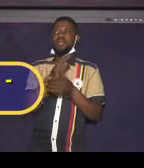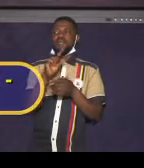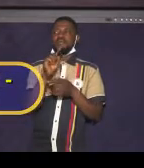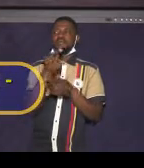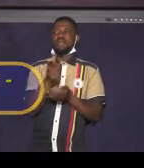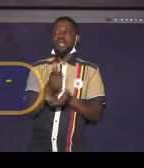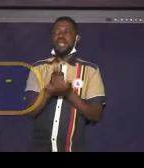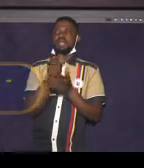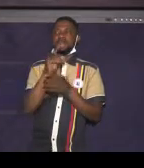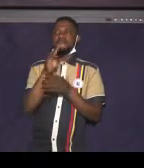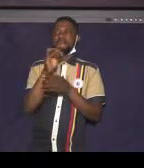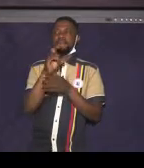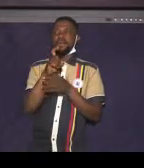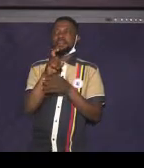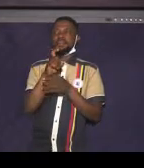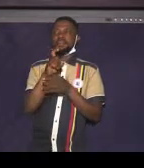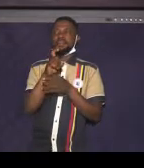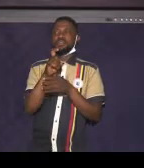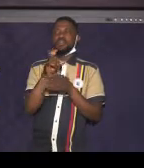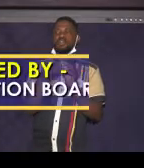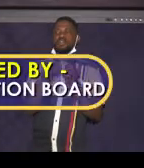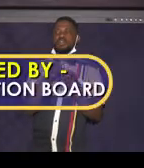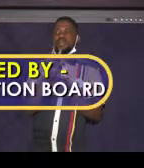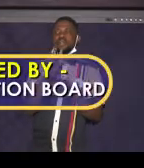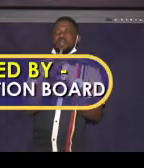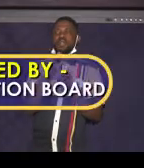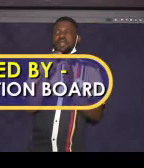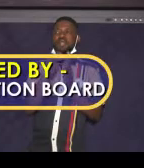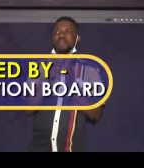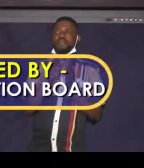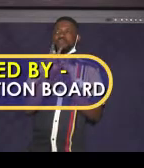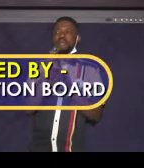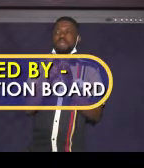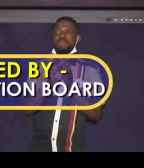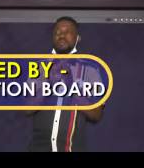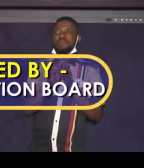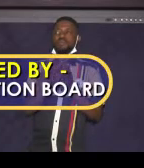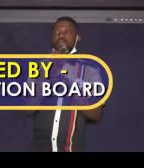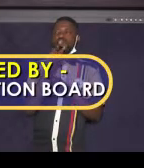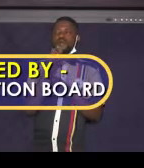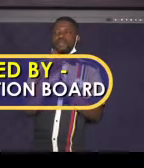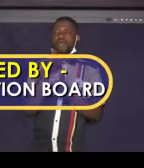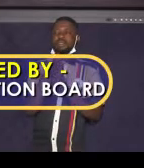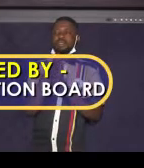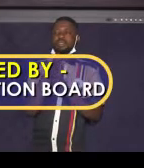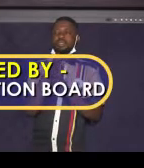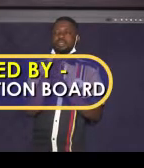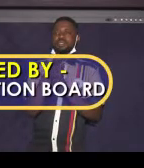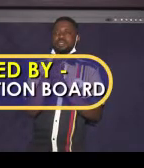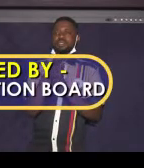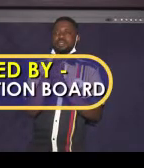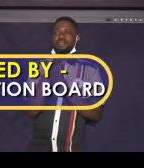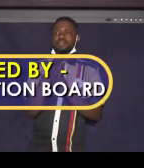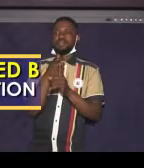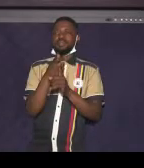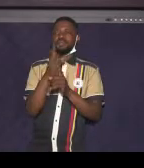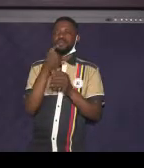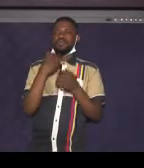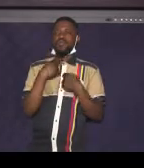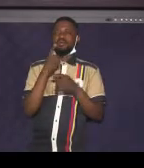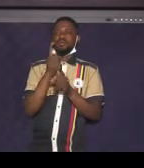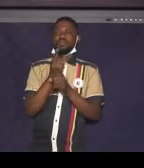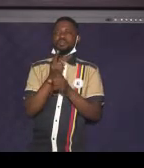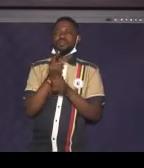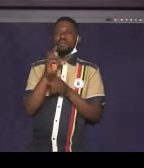in a first aid box. Question number 3. List 2 examples of accidents. You have